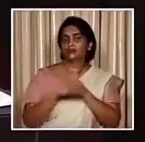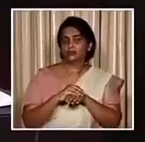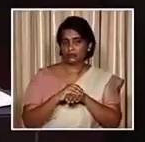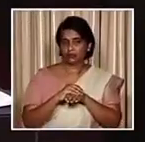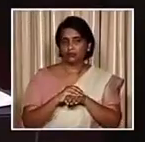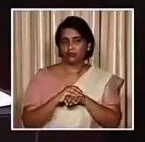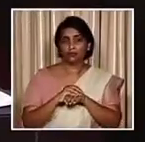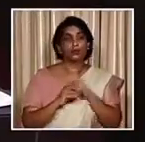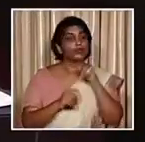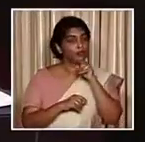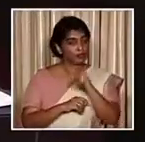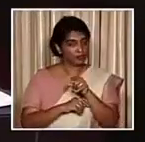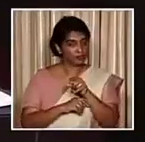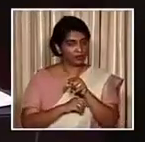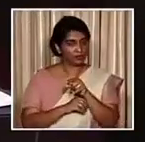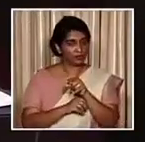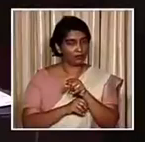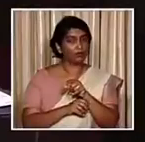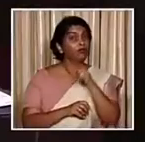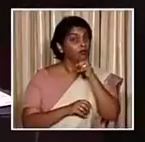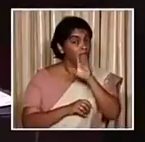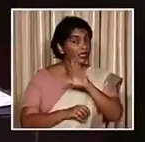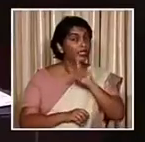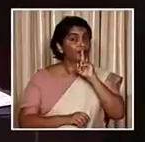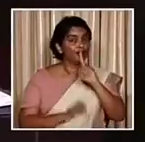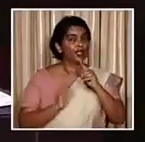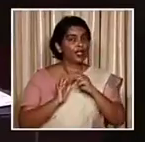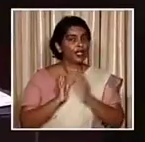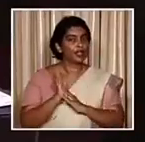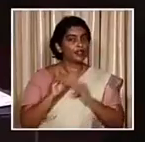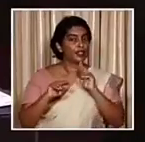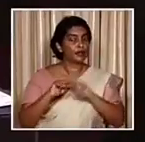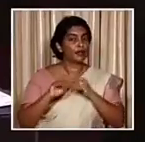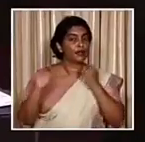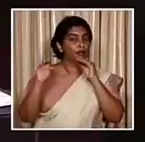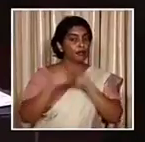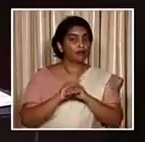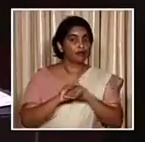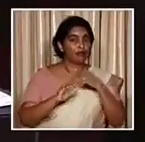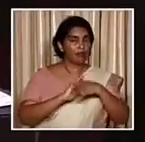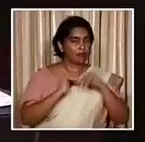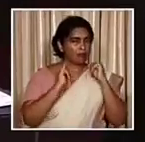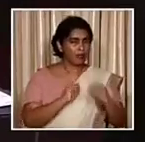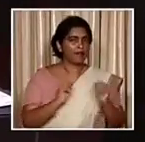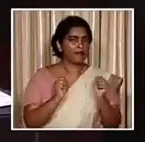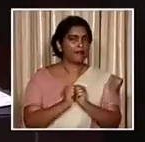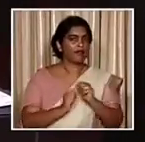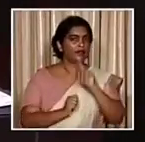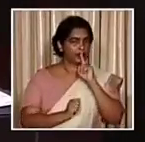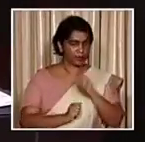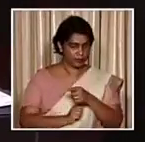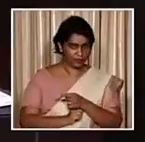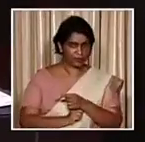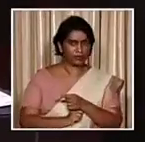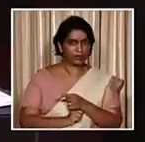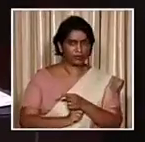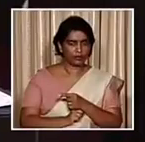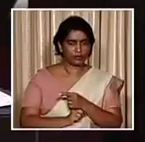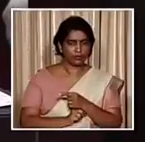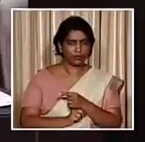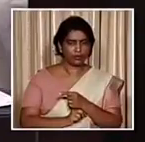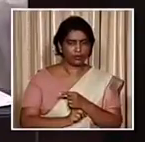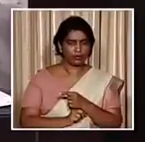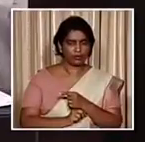take it up at the debate. So let's go ahead with the questions. So I mean, to start the debate soon. I am very much okay